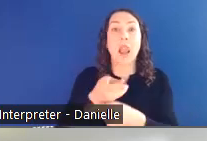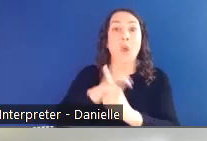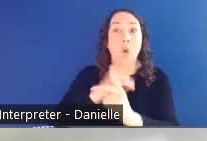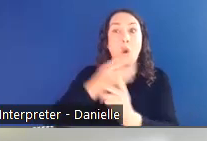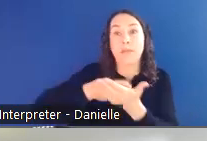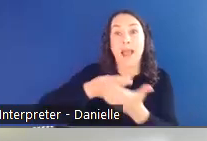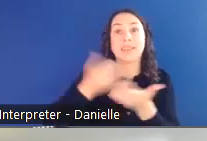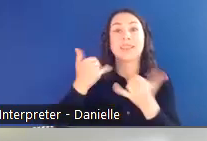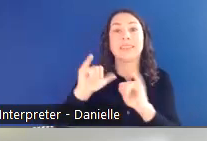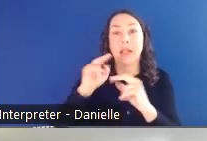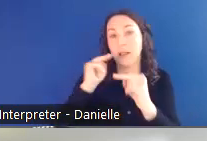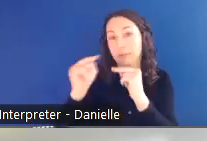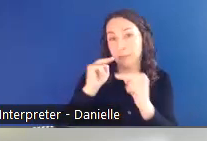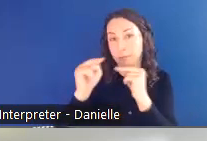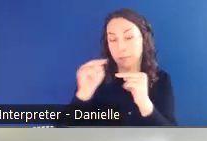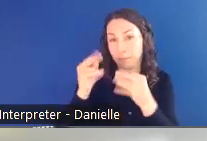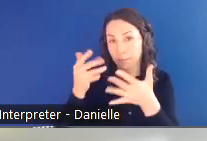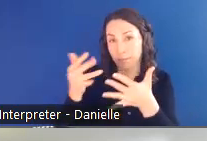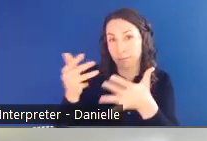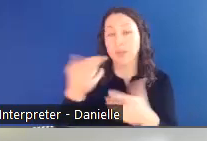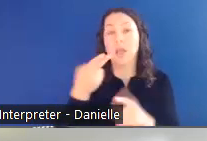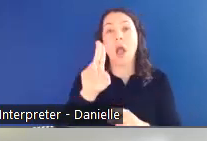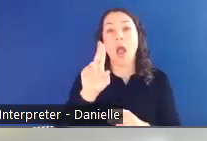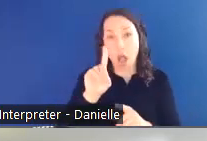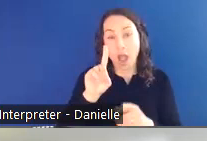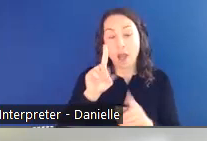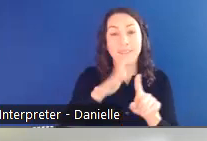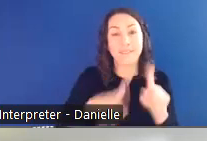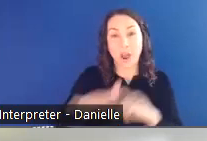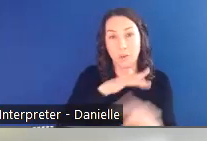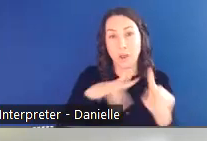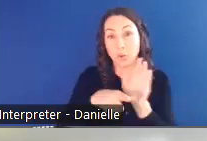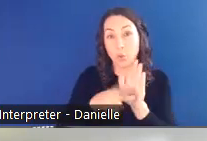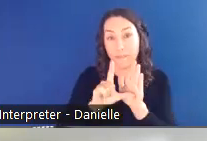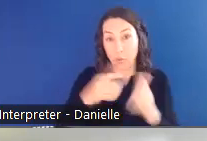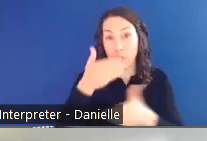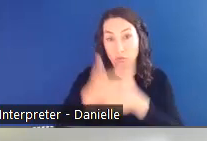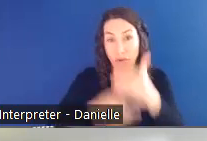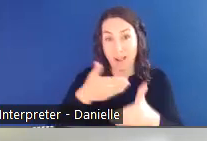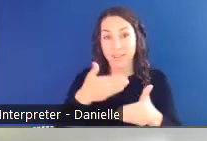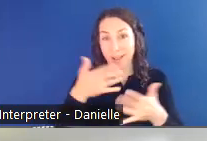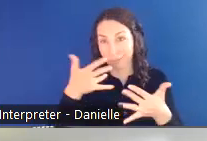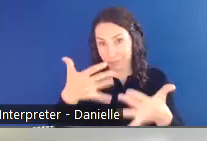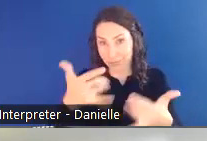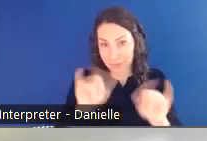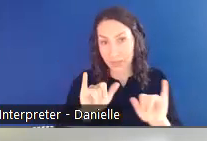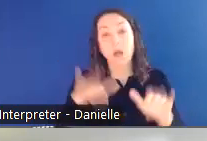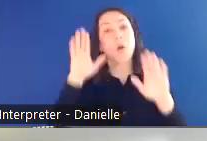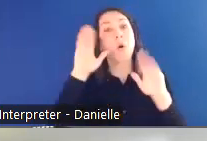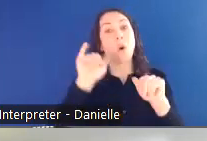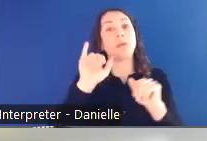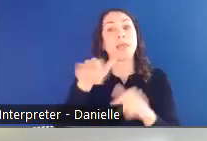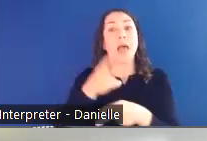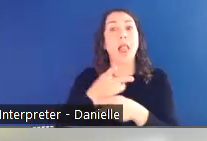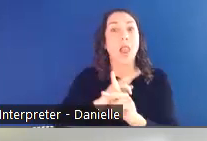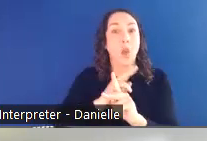So we've been working through the HUD environmental review process. And so my hope is that we'll have that loan closed within the